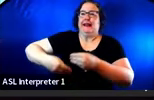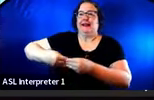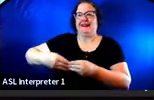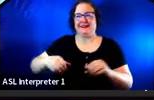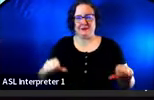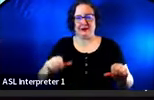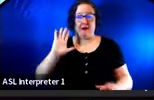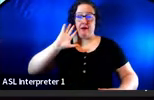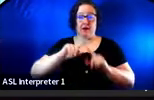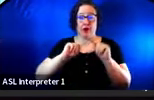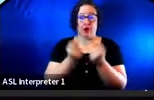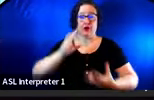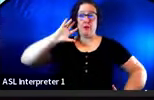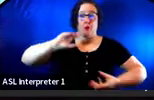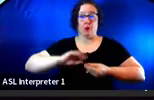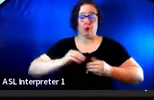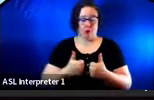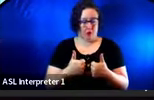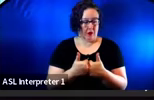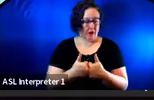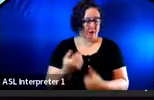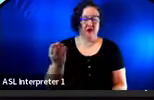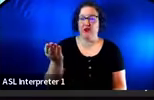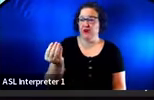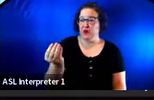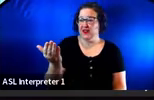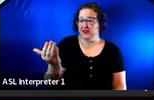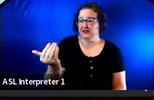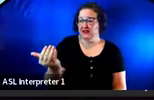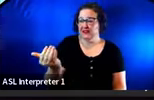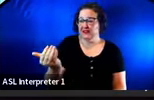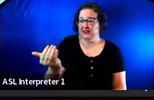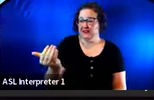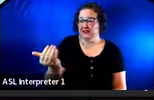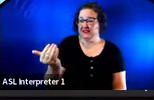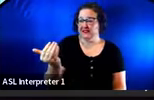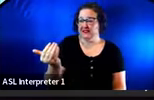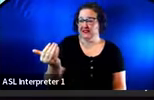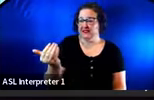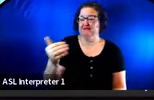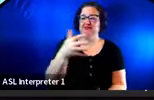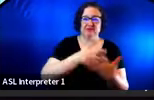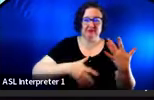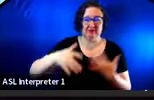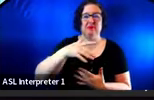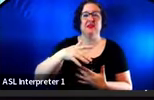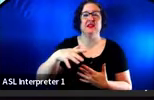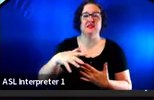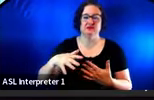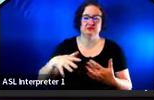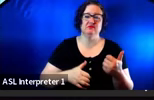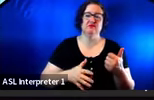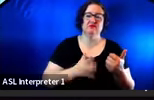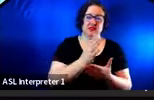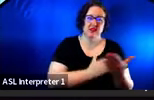as a total at AbleGamers is around 14 or 15, I believe, a mix of primarily full-time and some